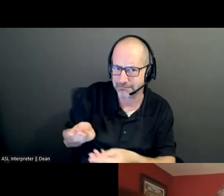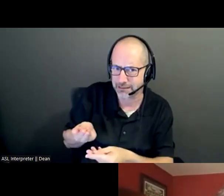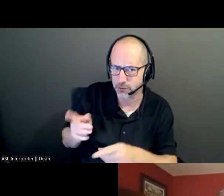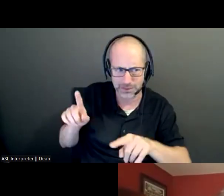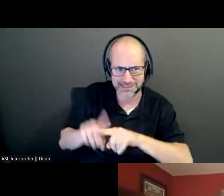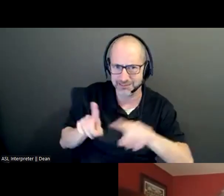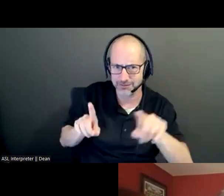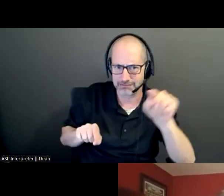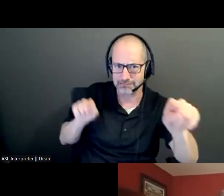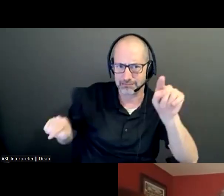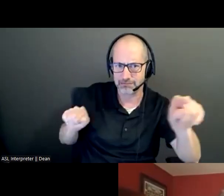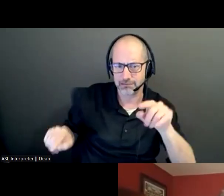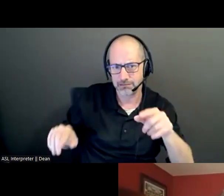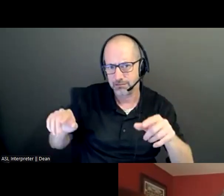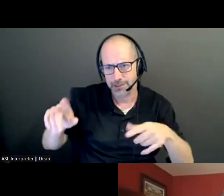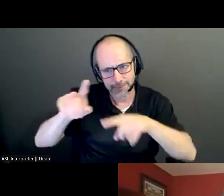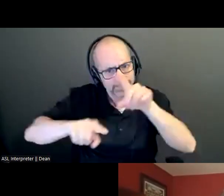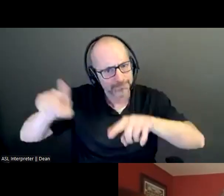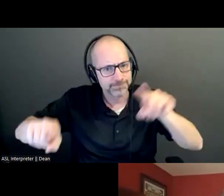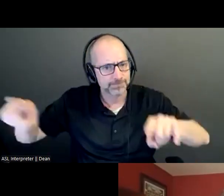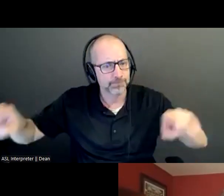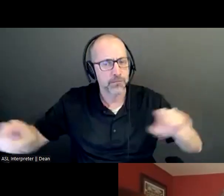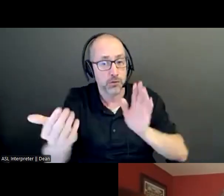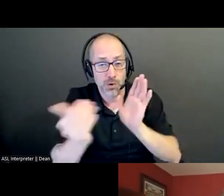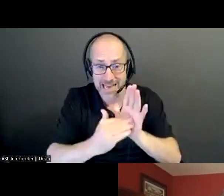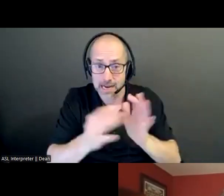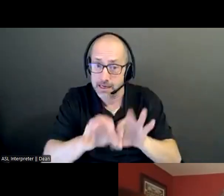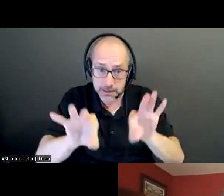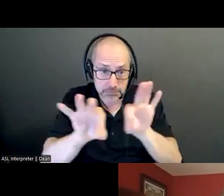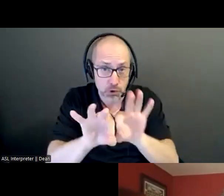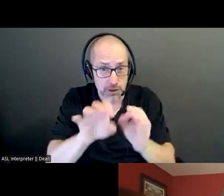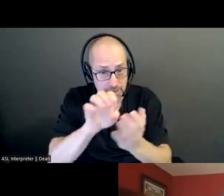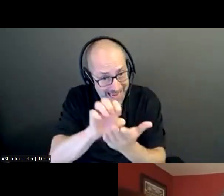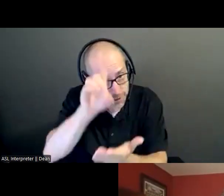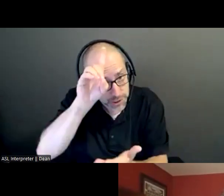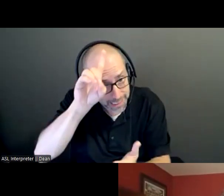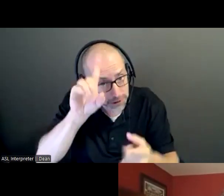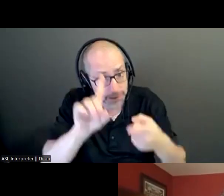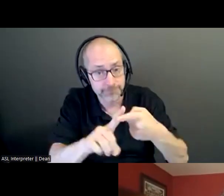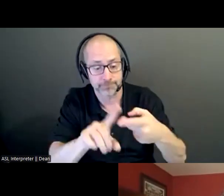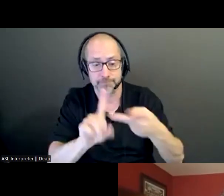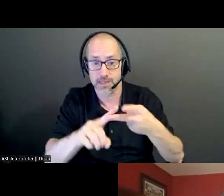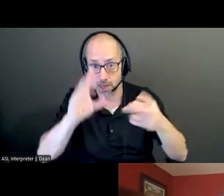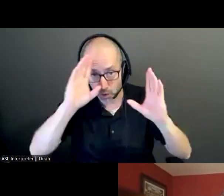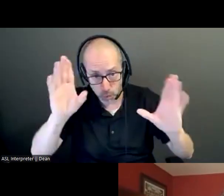So it's really, again, it's all about education and awareness, and promoting that there are these mechanisms that are